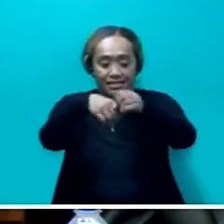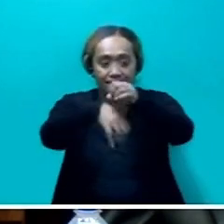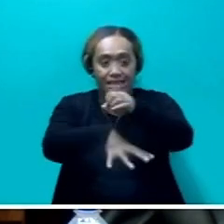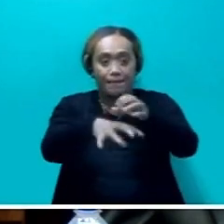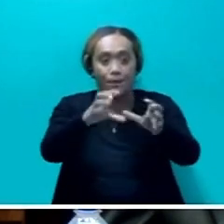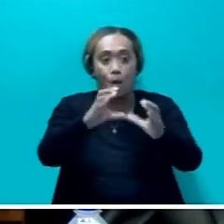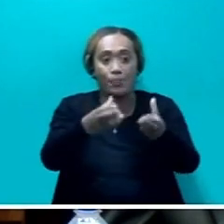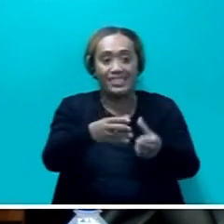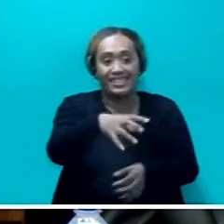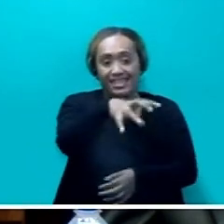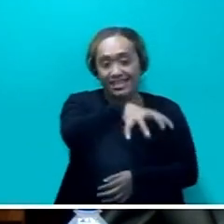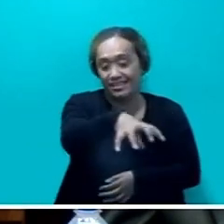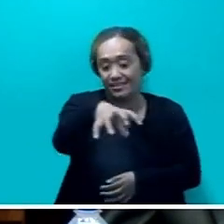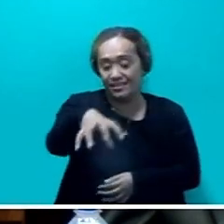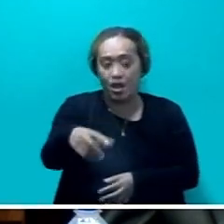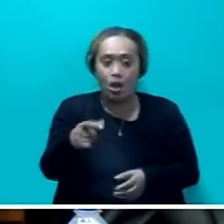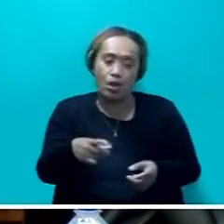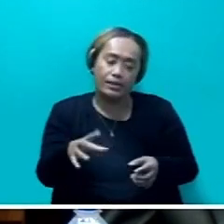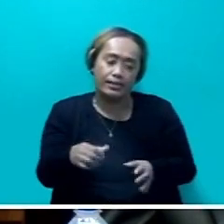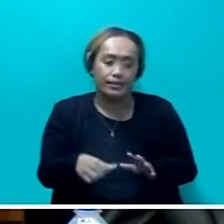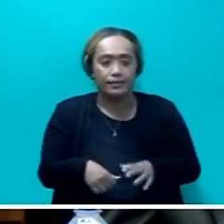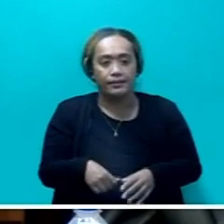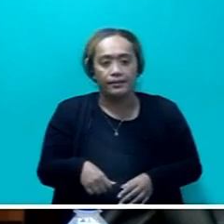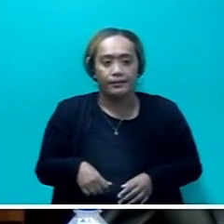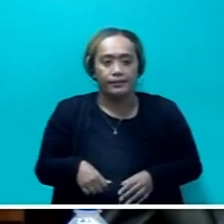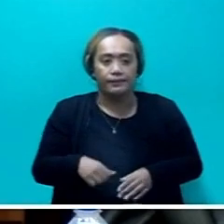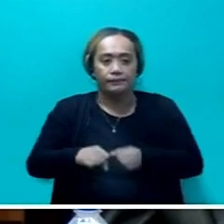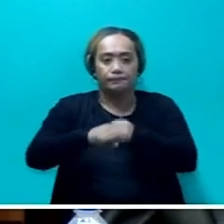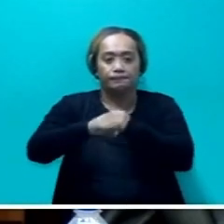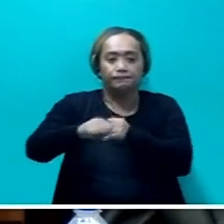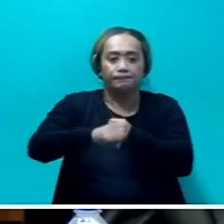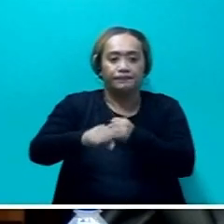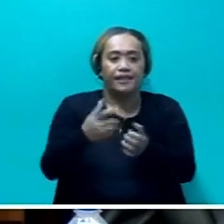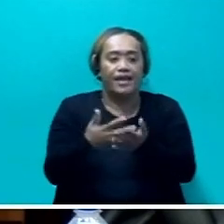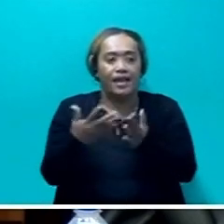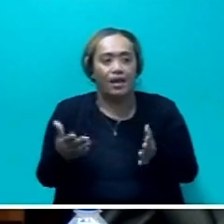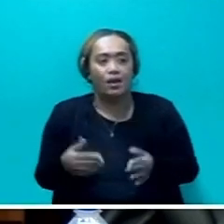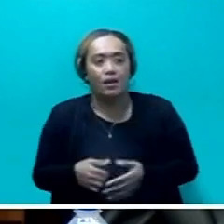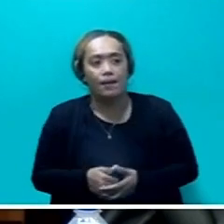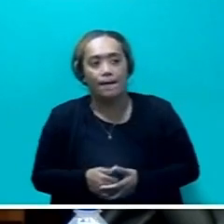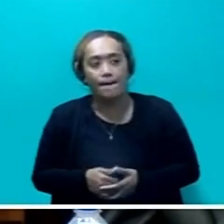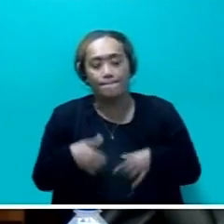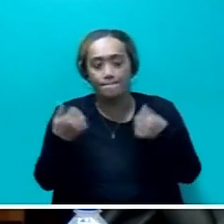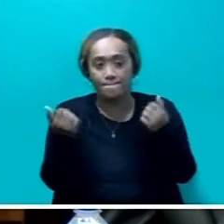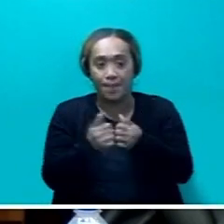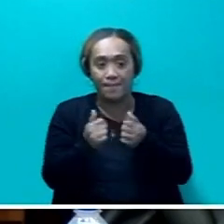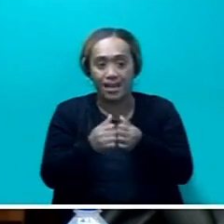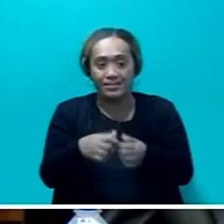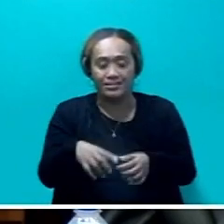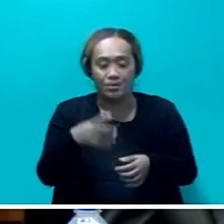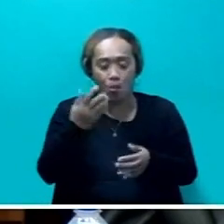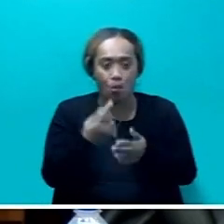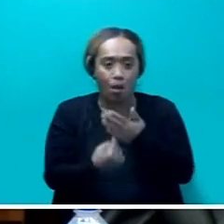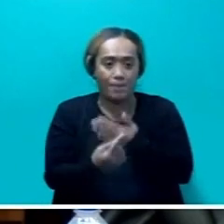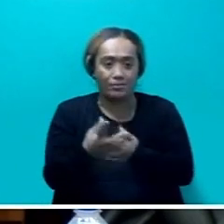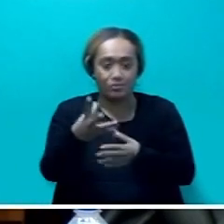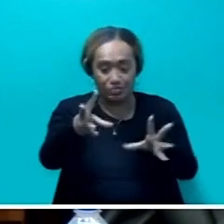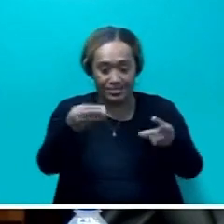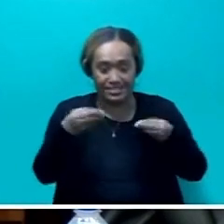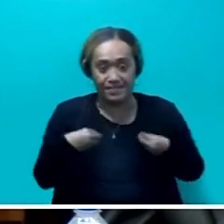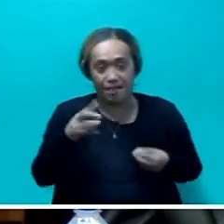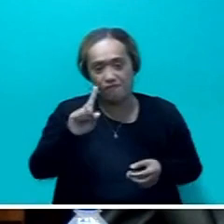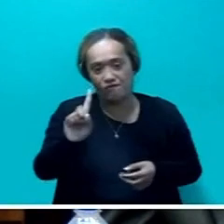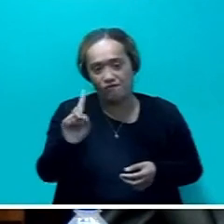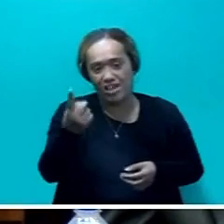has already advertised and are calling for papers for conference. Papers are due on the 1st of May 2023.